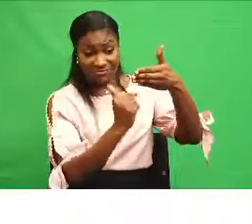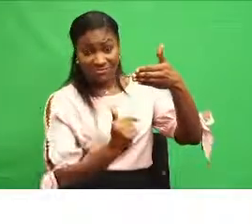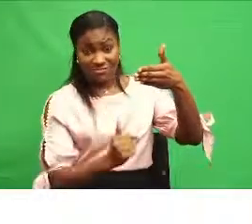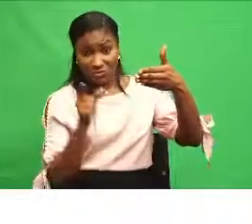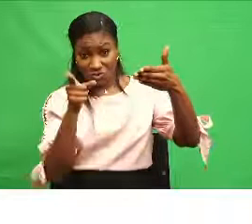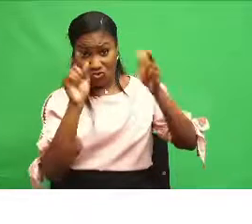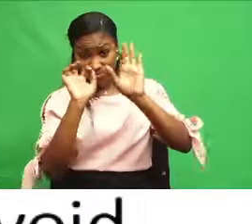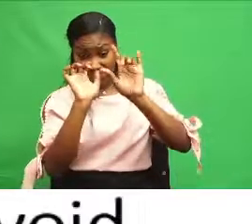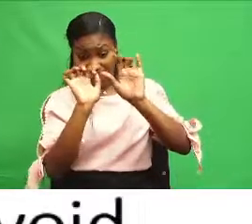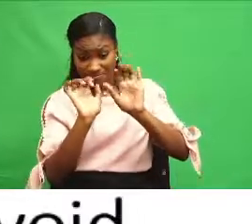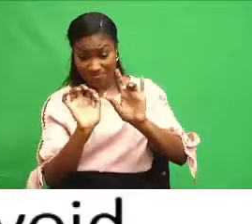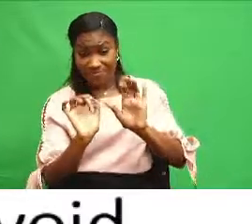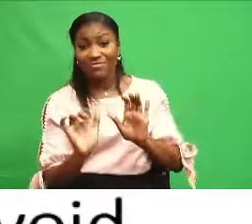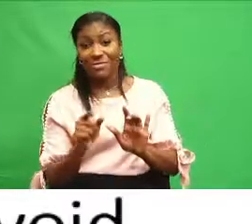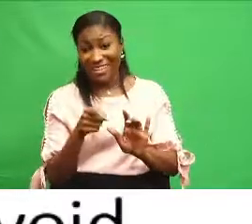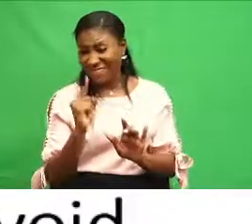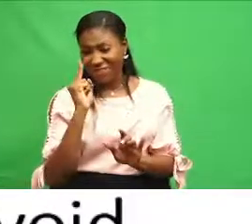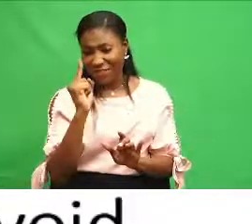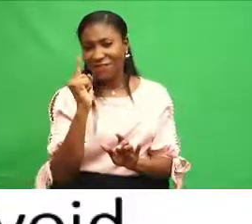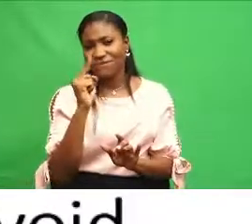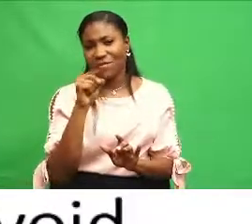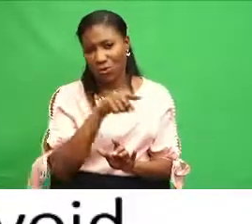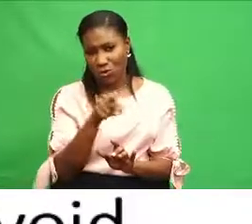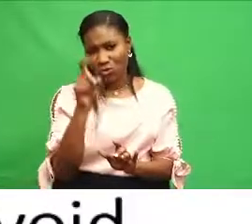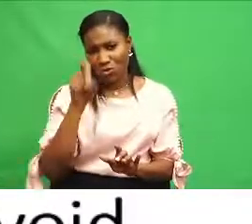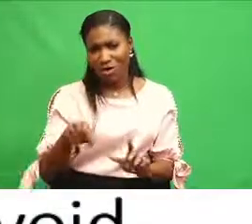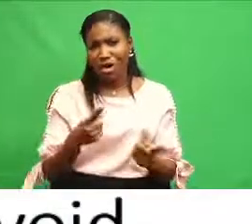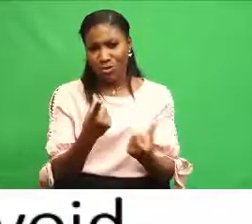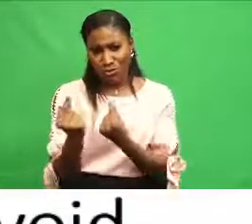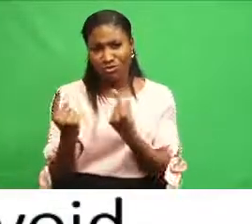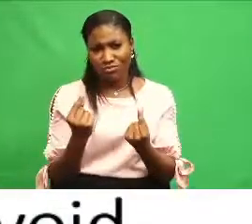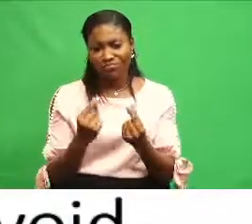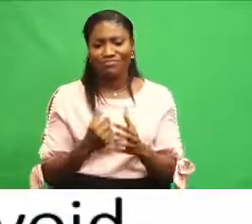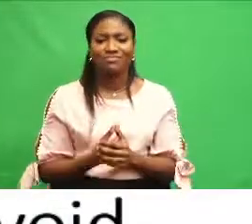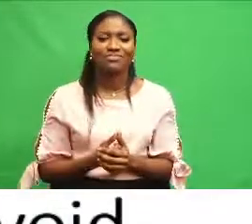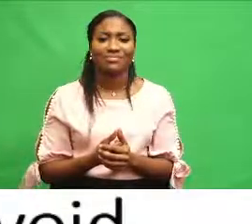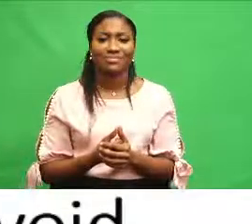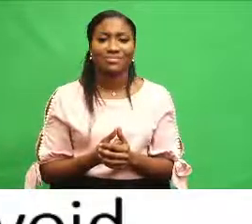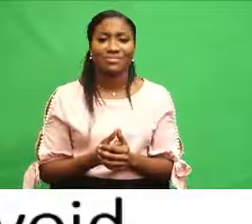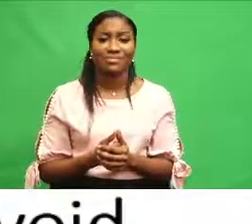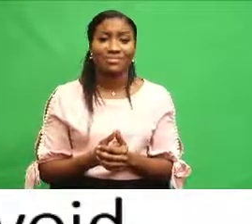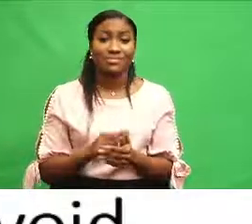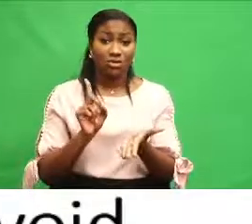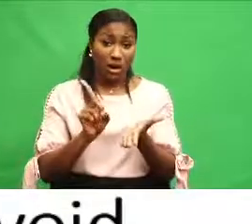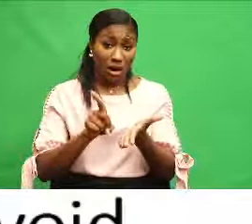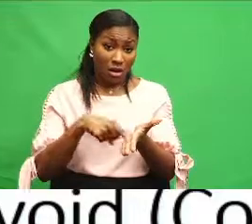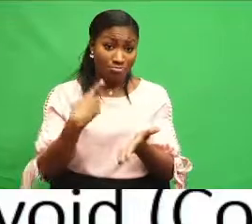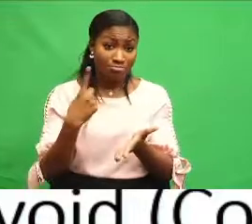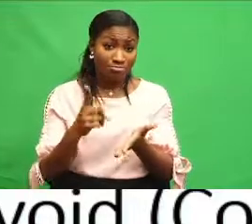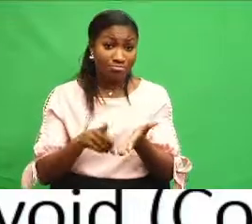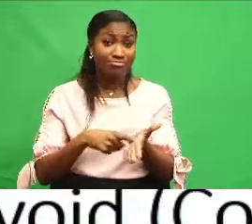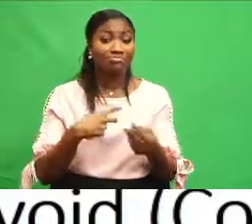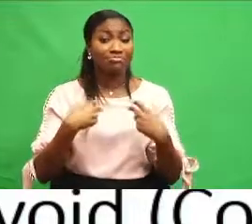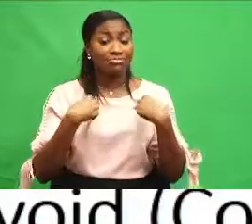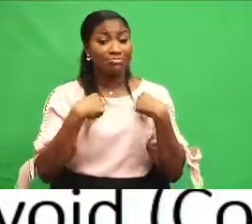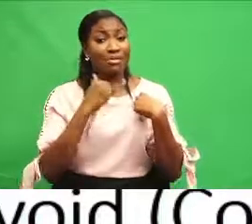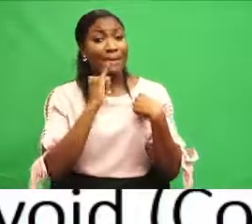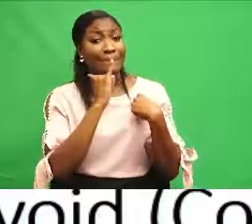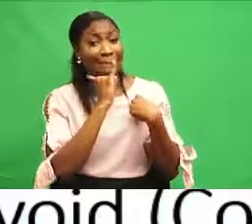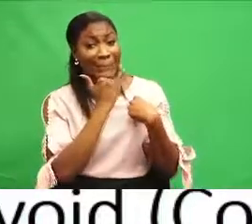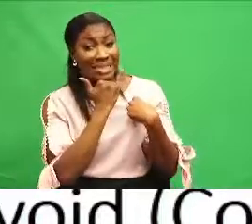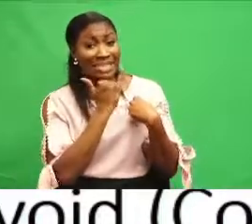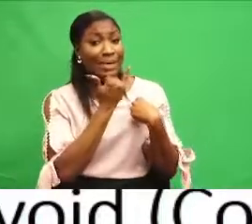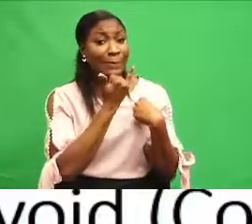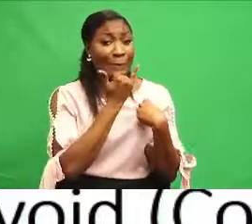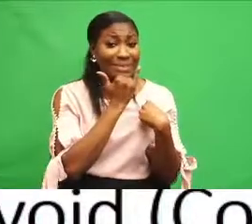step in estate planning. And there are some mistakes, there are some common mistakes that you want to